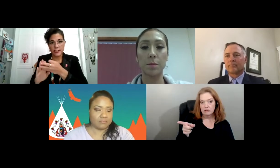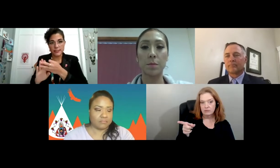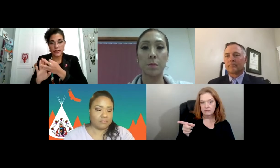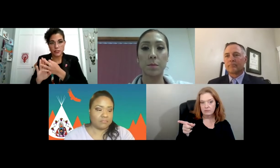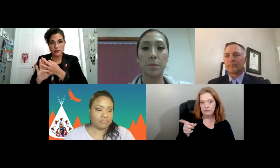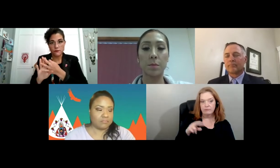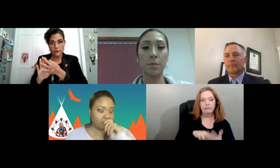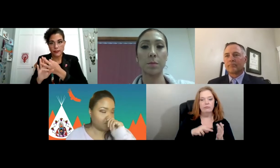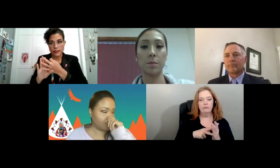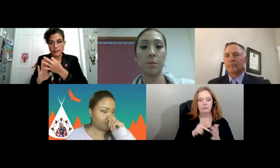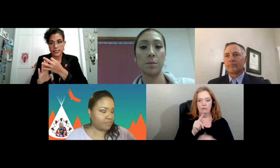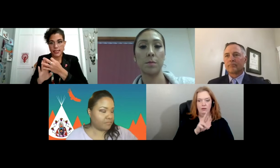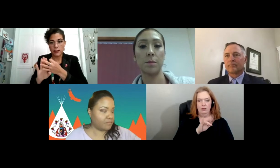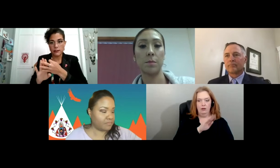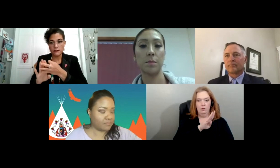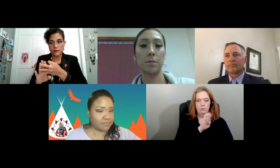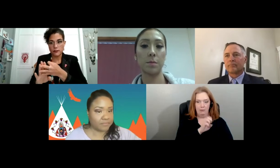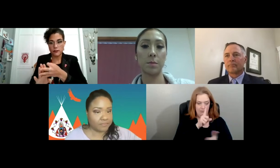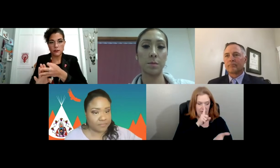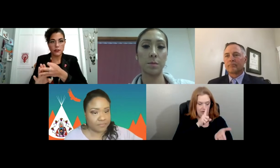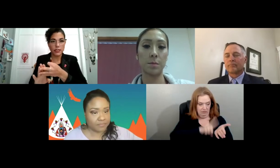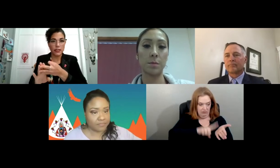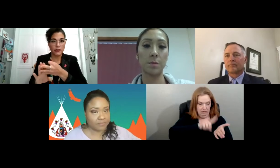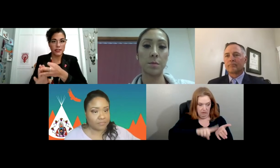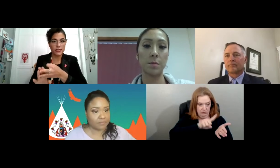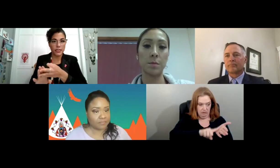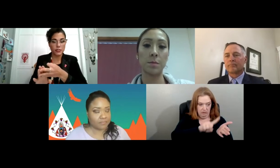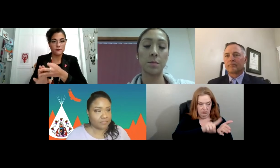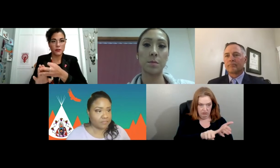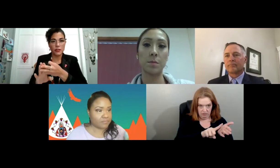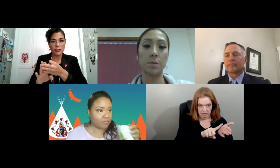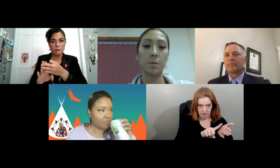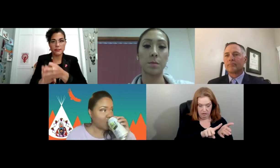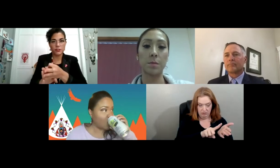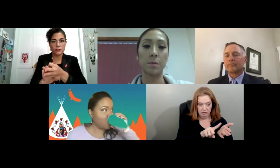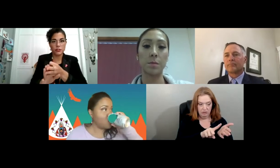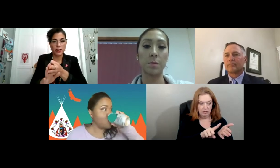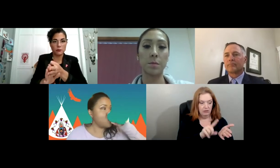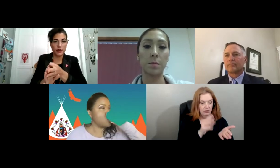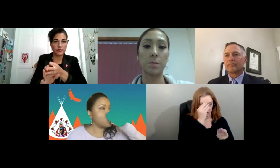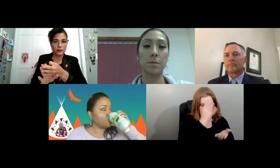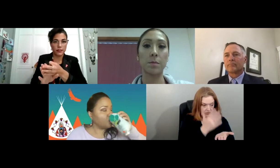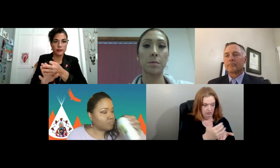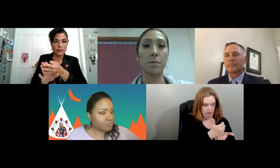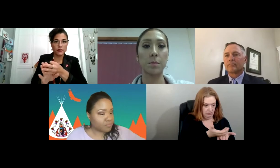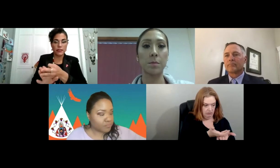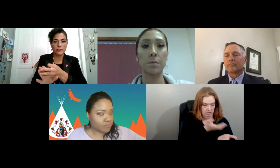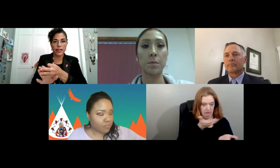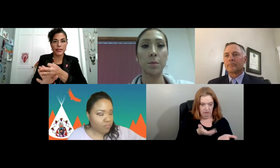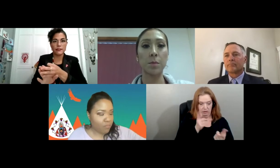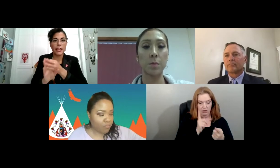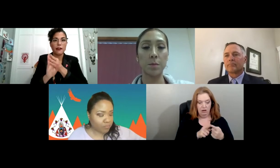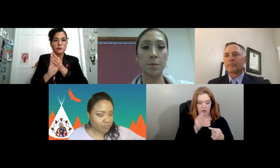the investigation, right? They take on the investigation, they pass it to the tribal prosecutor, they